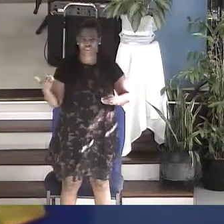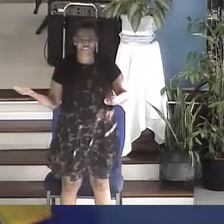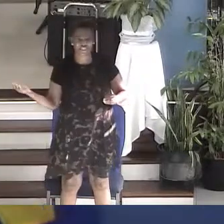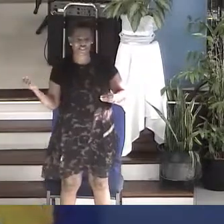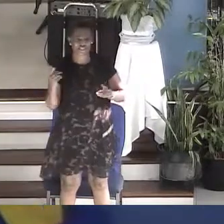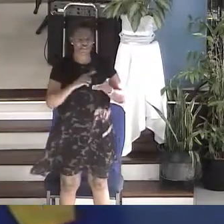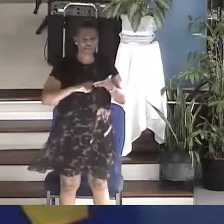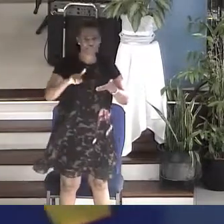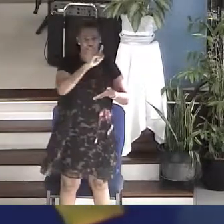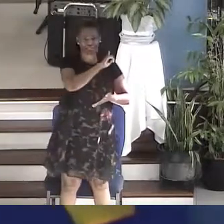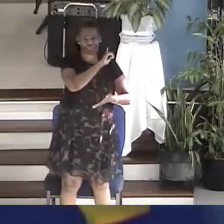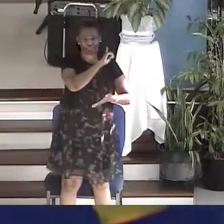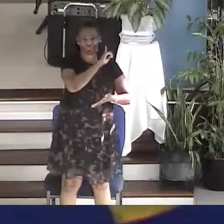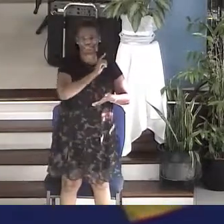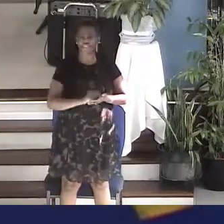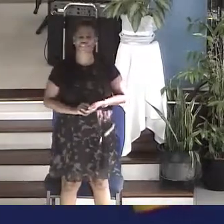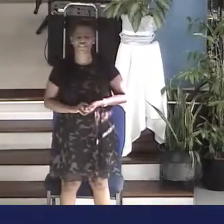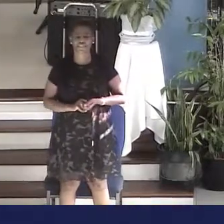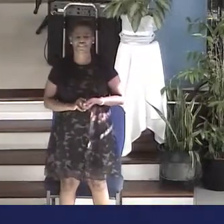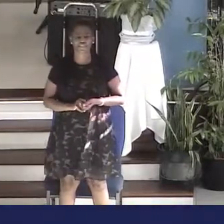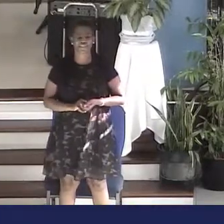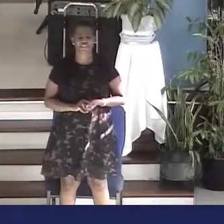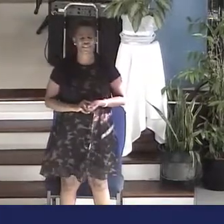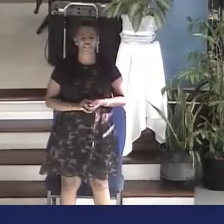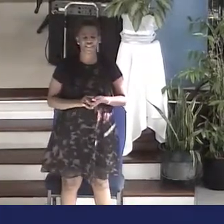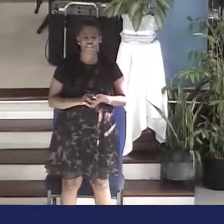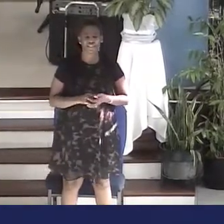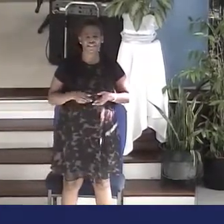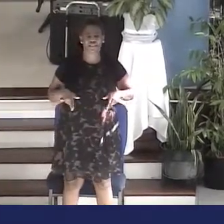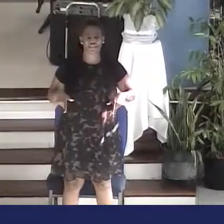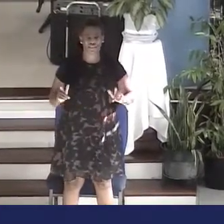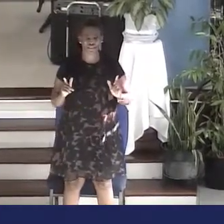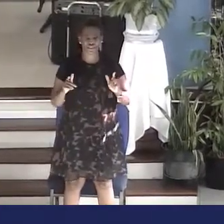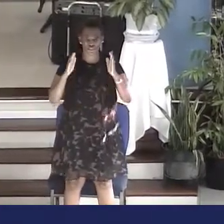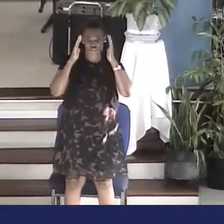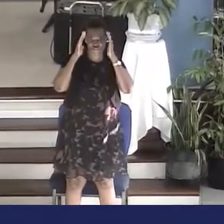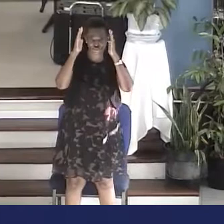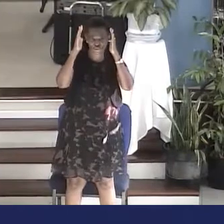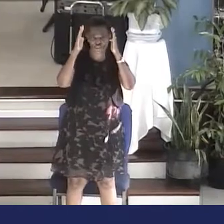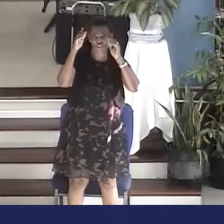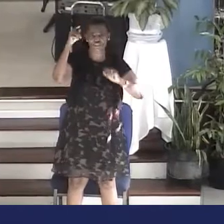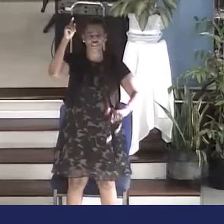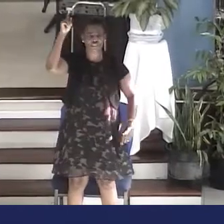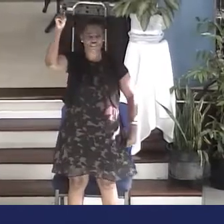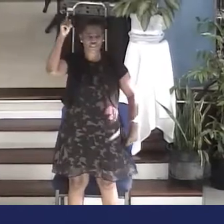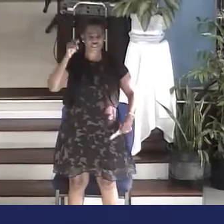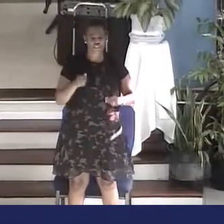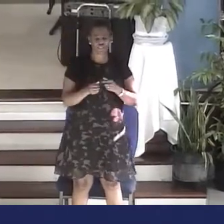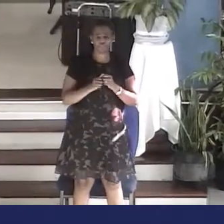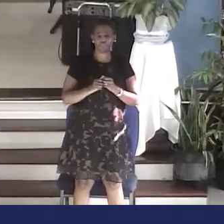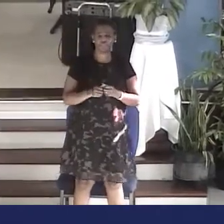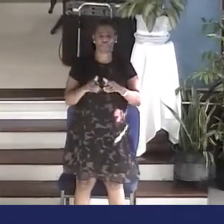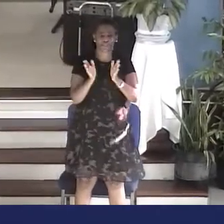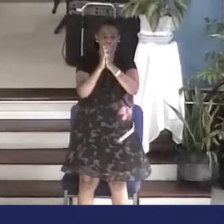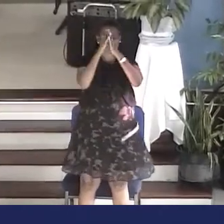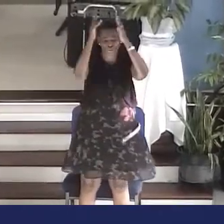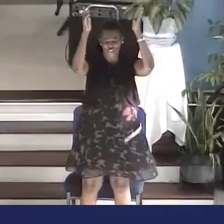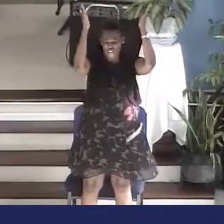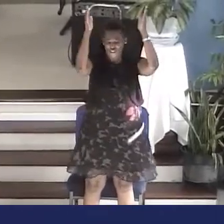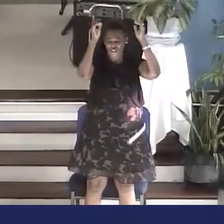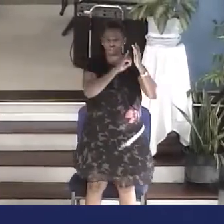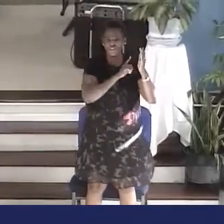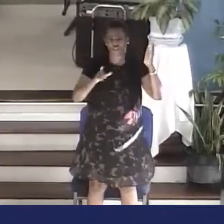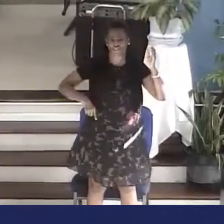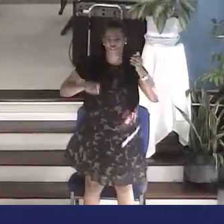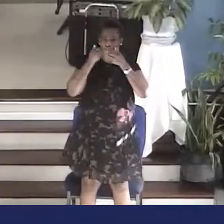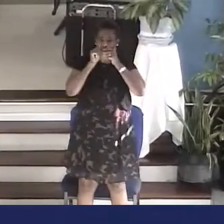this moment on just worshiping and giving the Lord what he truly deserve. Bless the Lord, O my